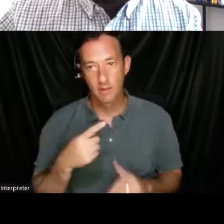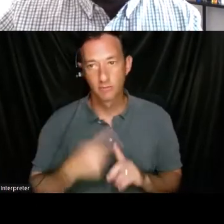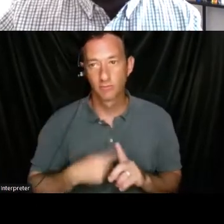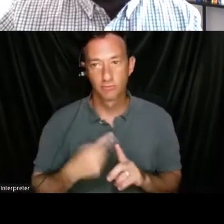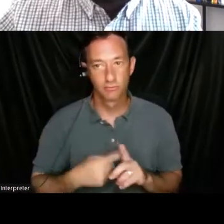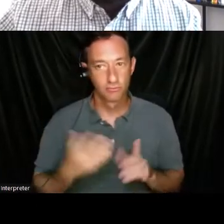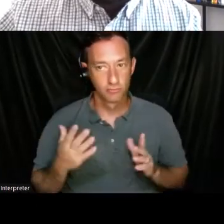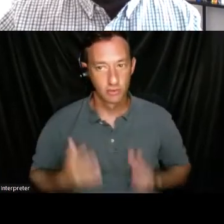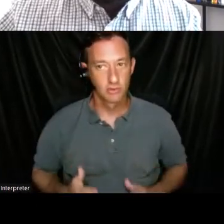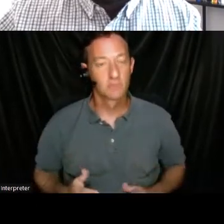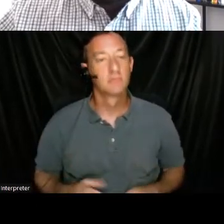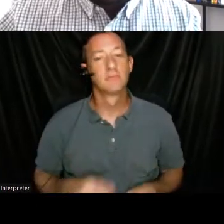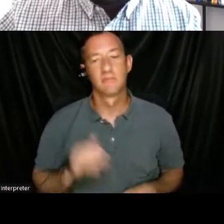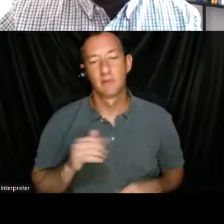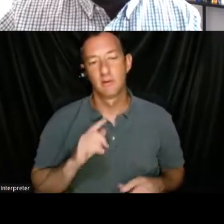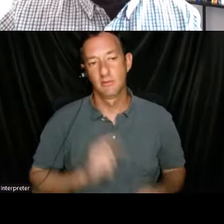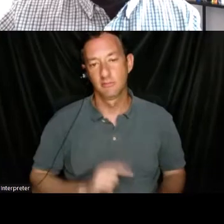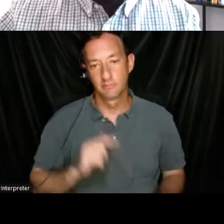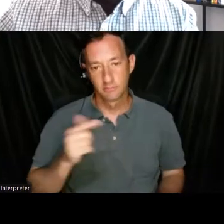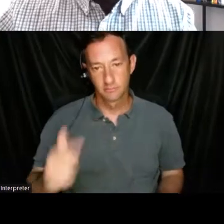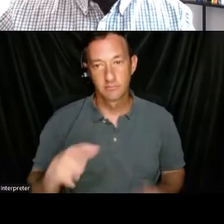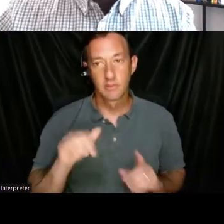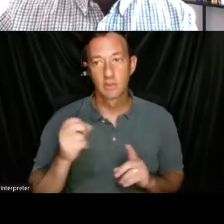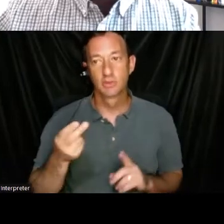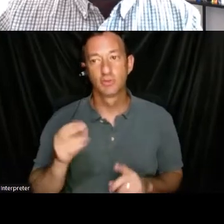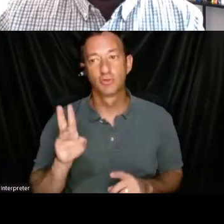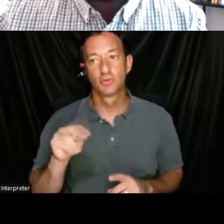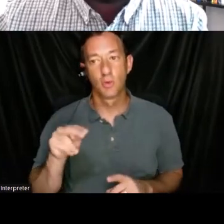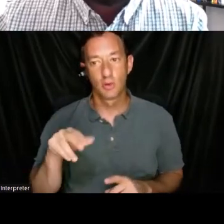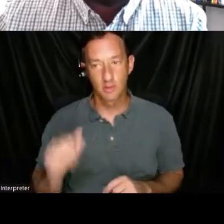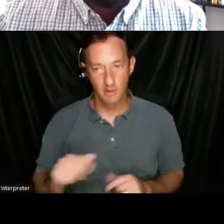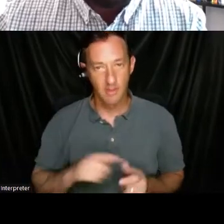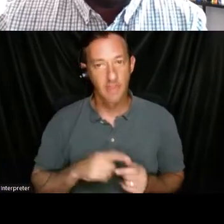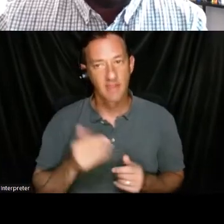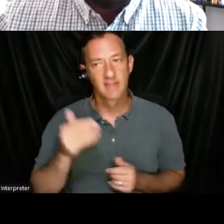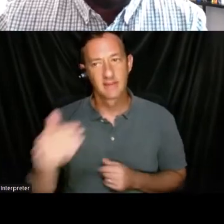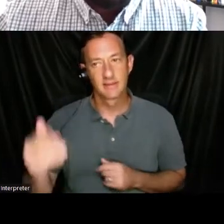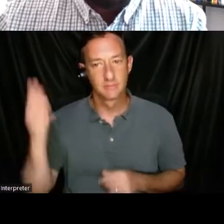And with that, I will turn it back over to Kashana to turn it over to our next presenter.